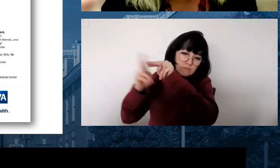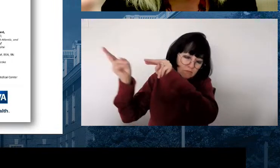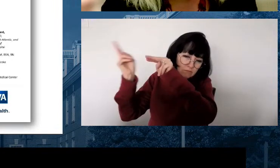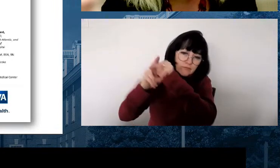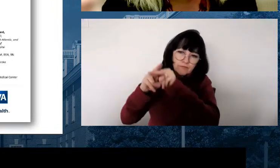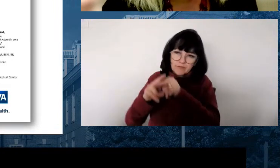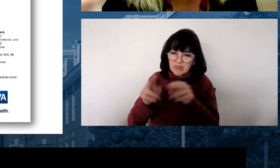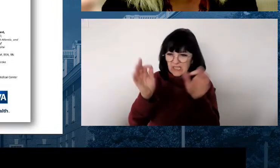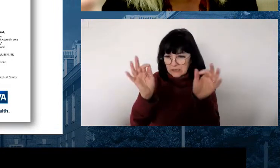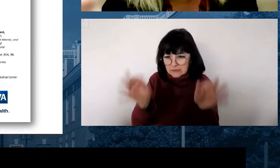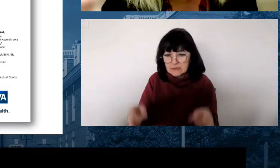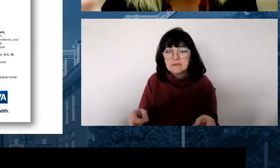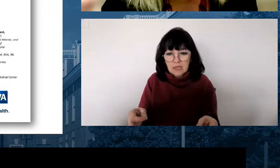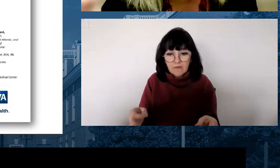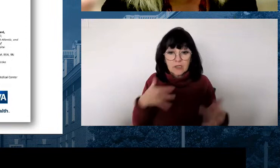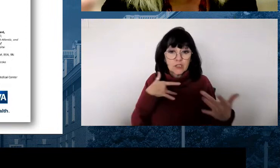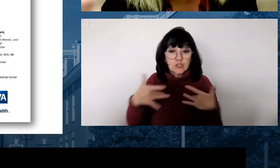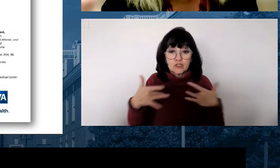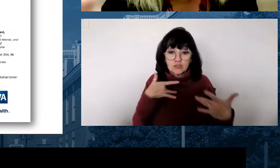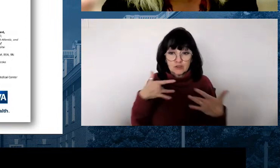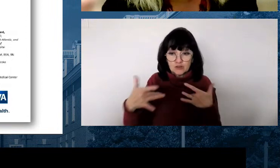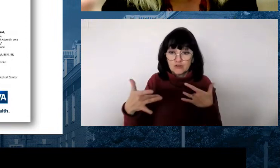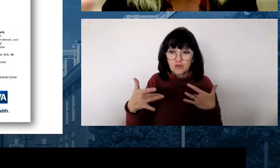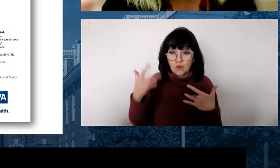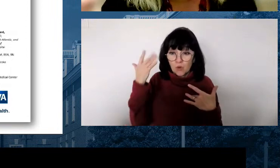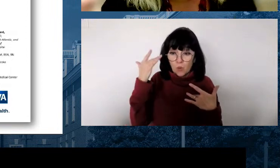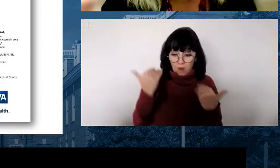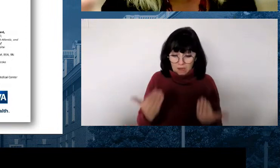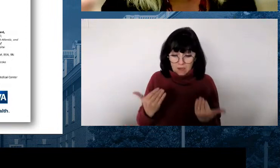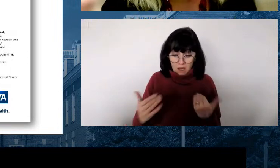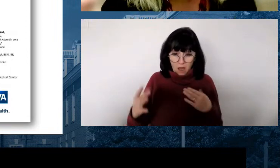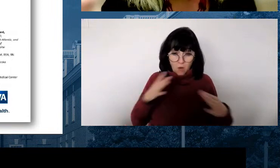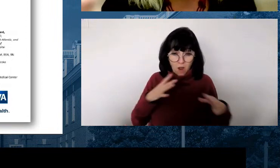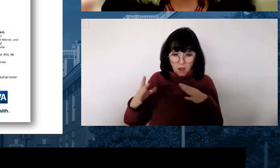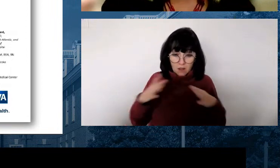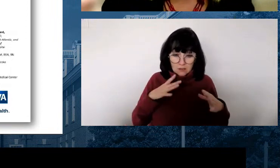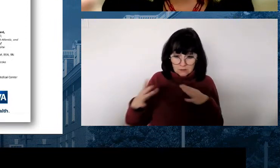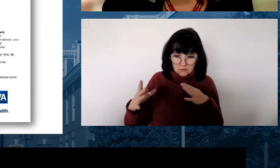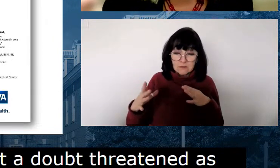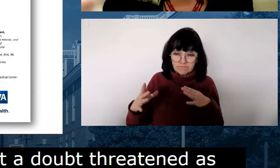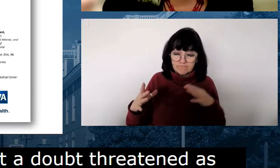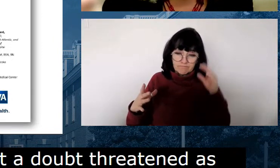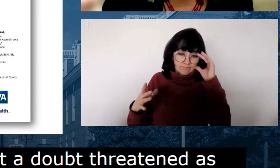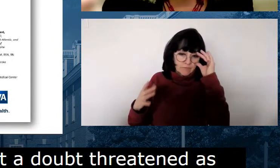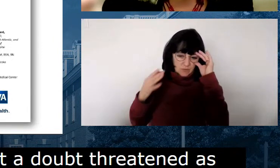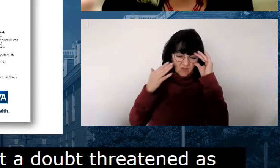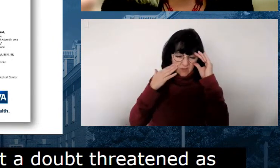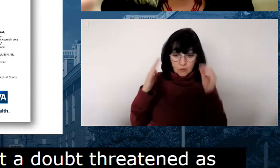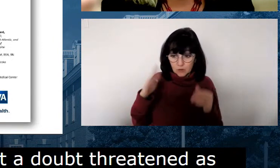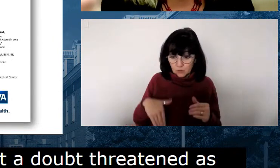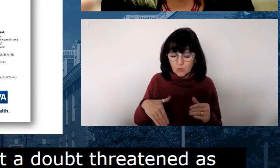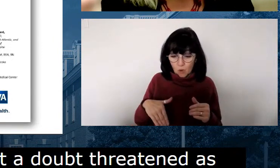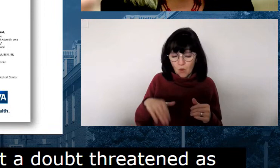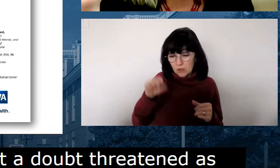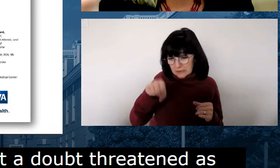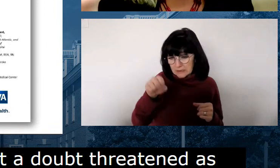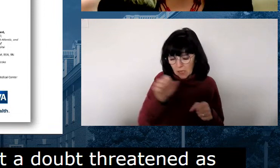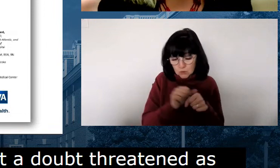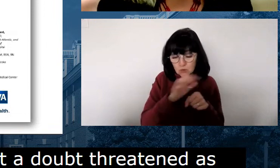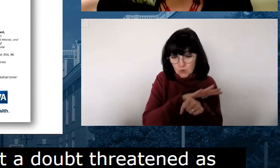concern post the holidays, not only for a potential spike in COVID, but we know we're entering flu season.